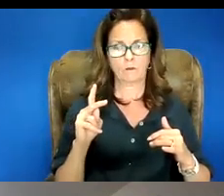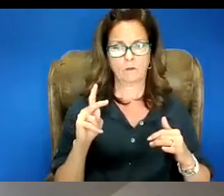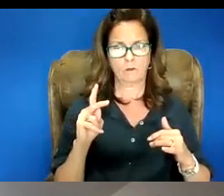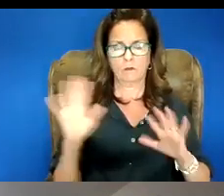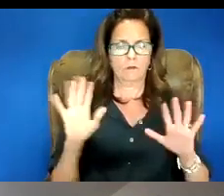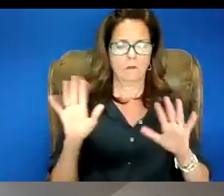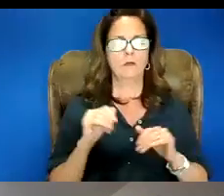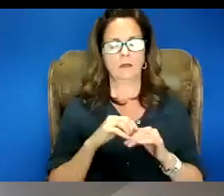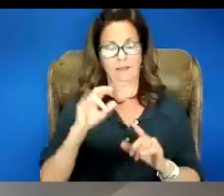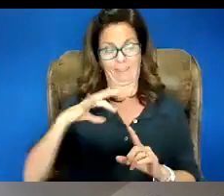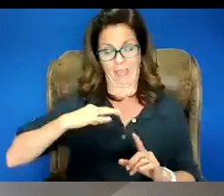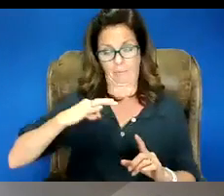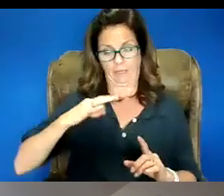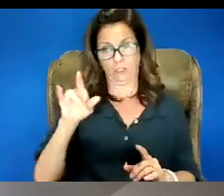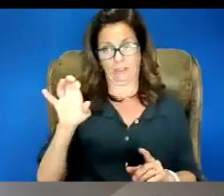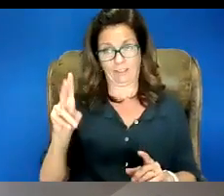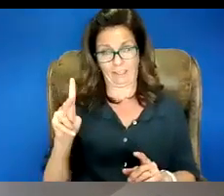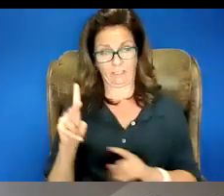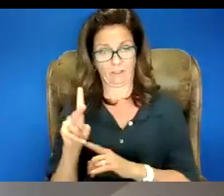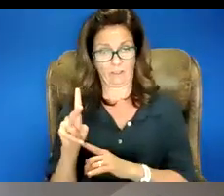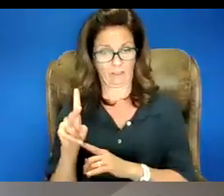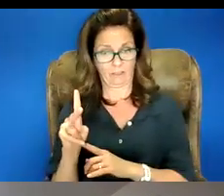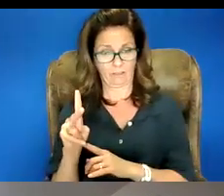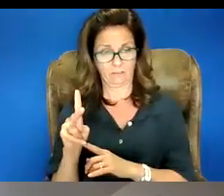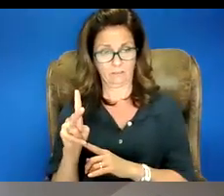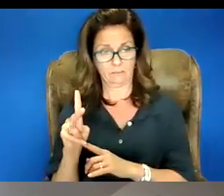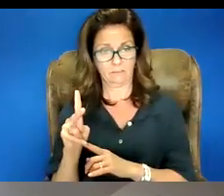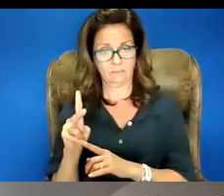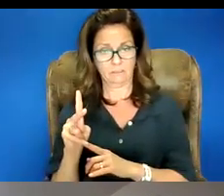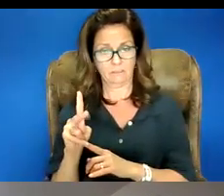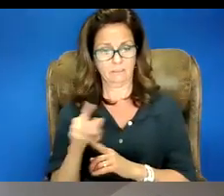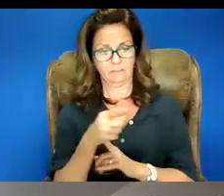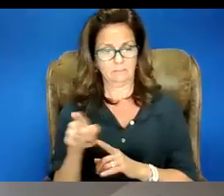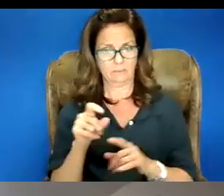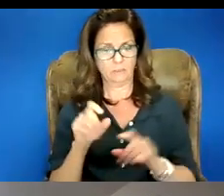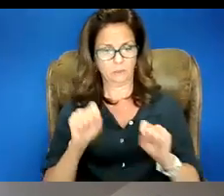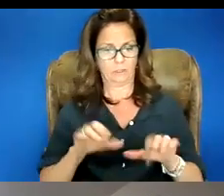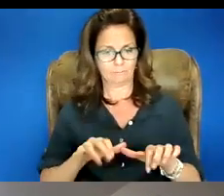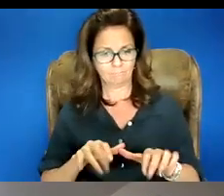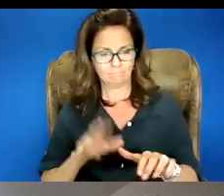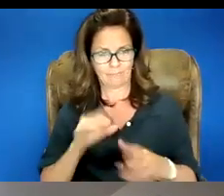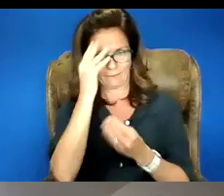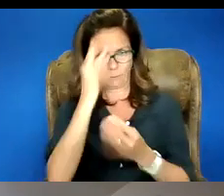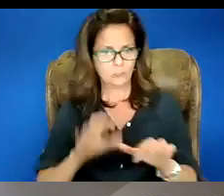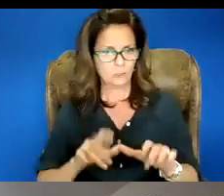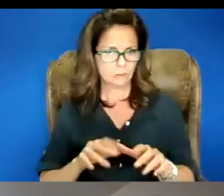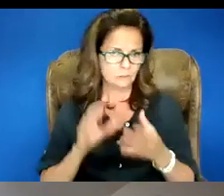so the application link is just built so that you can submit that information, and